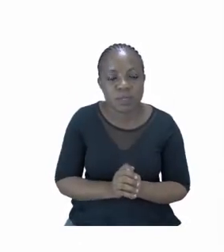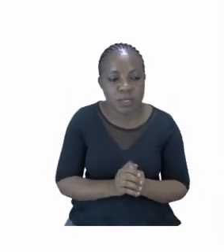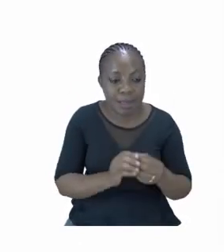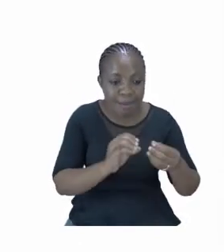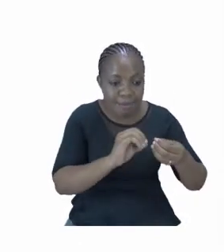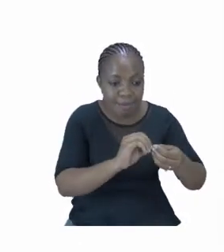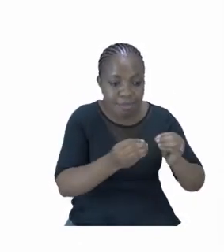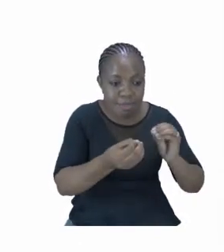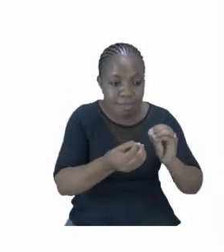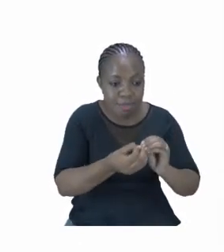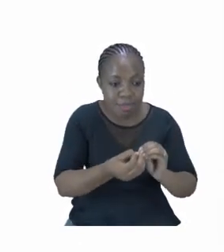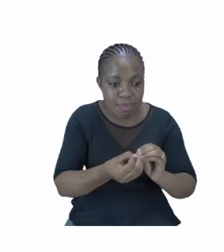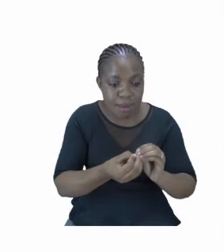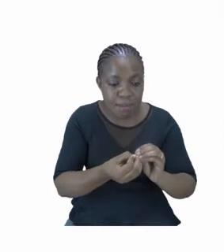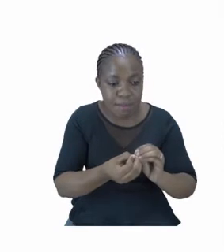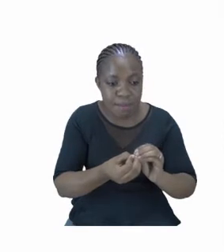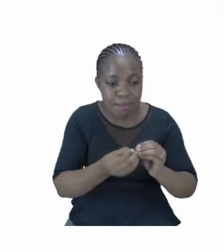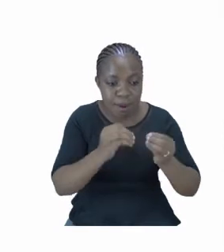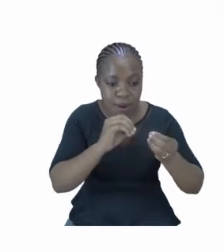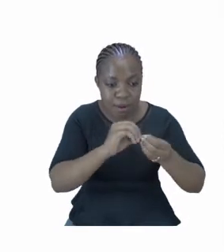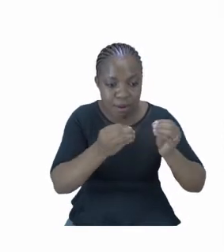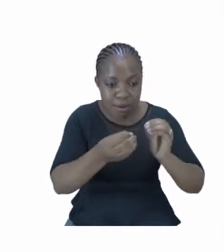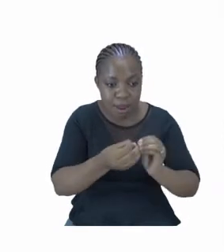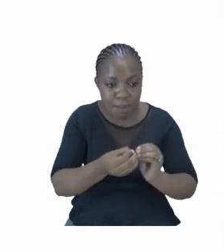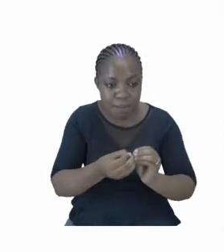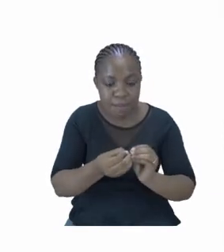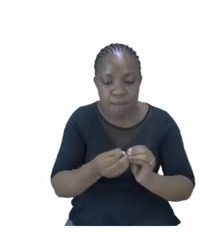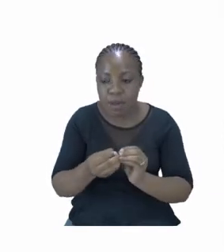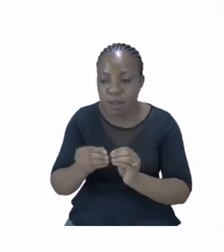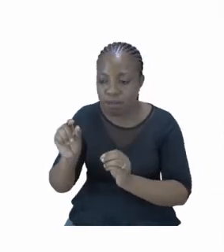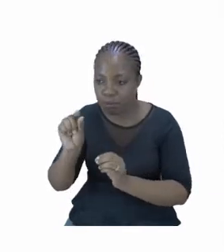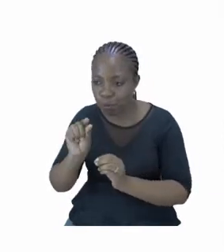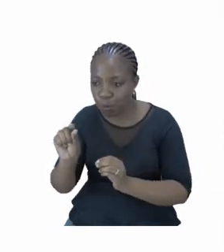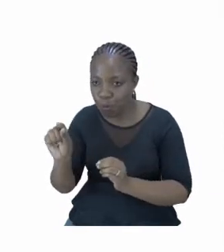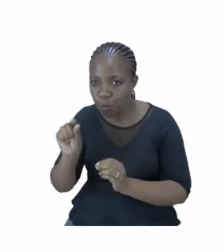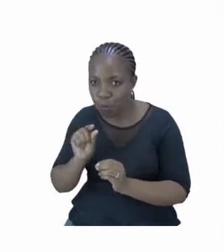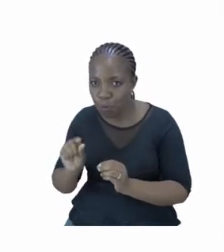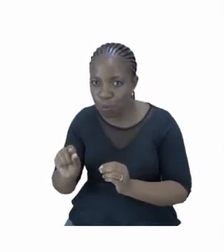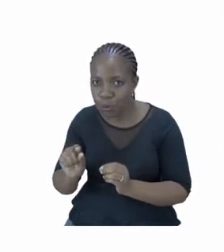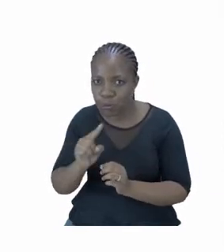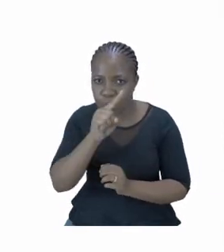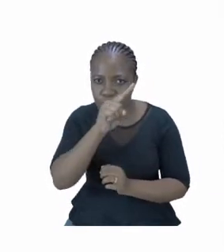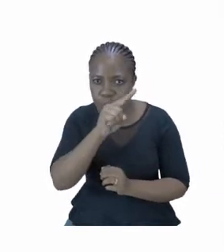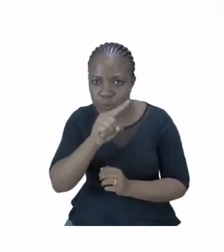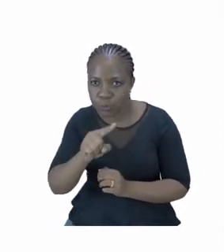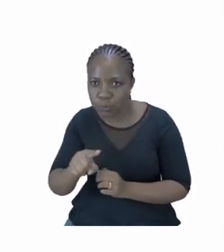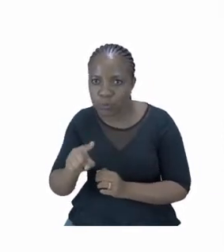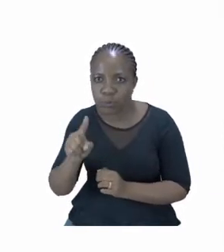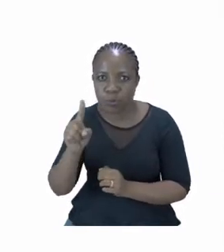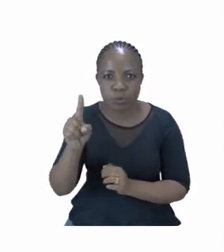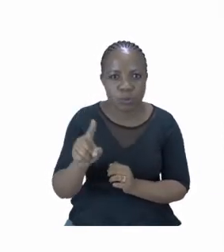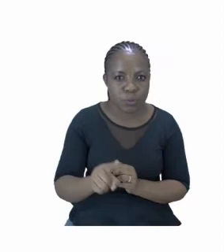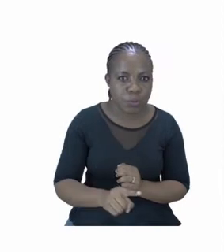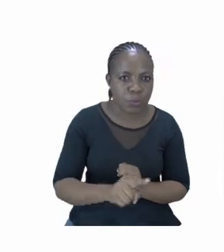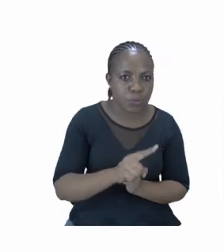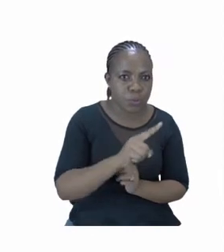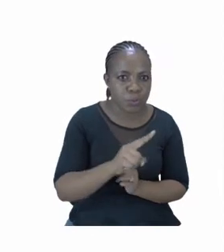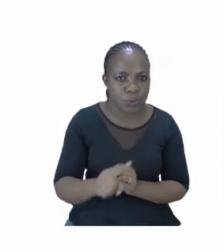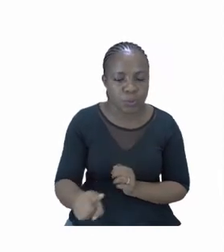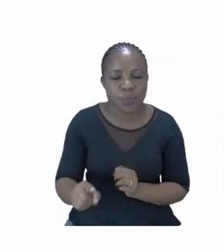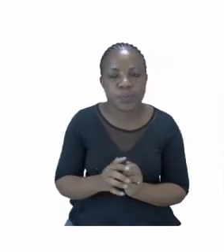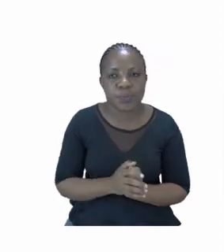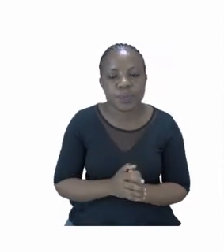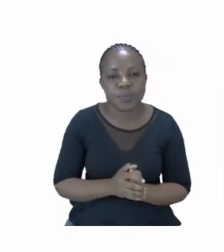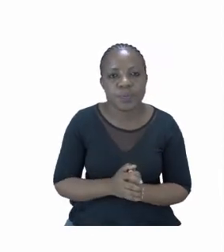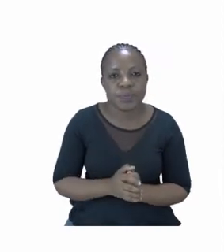with the number name. And we have some shapes that are being shown there. Let's take a